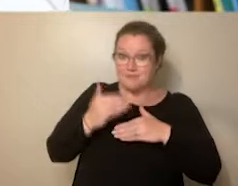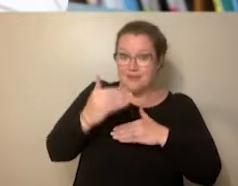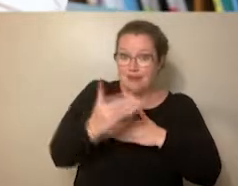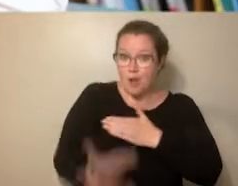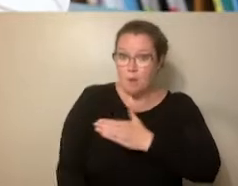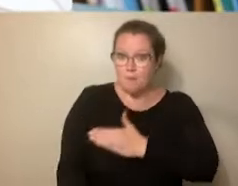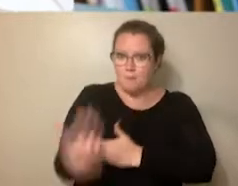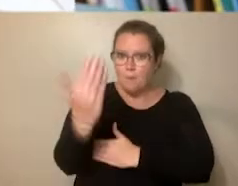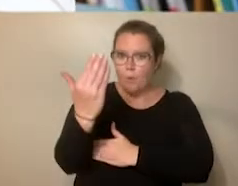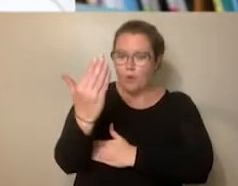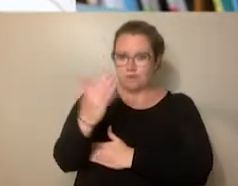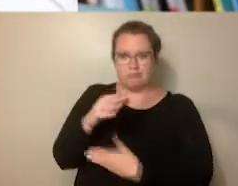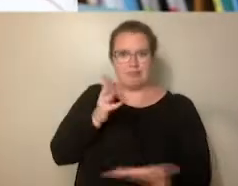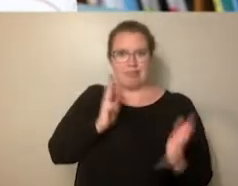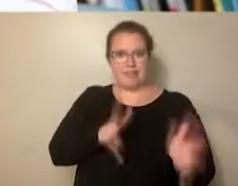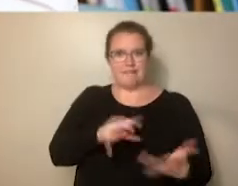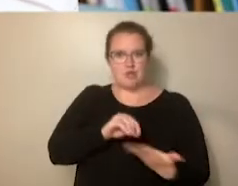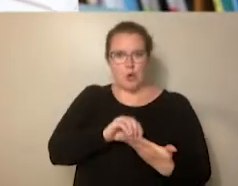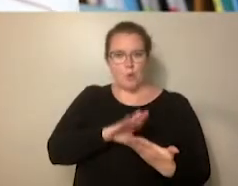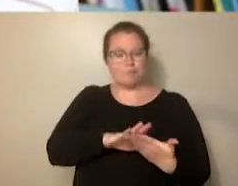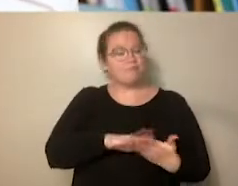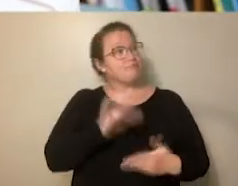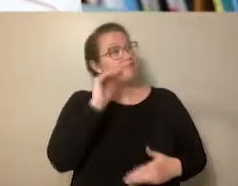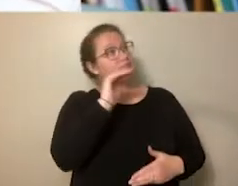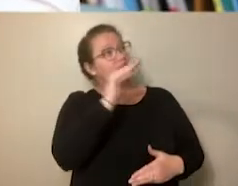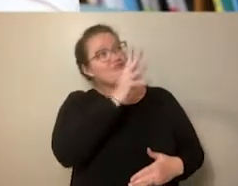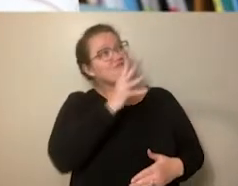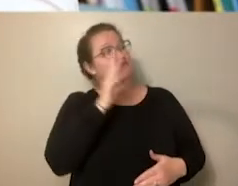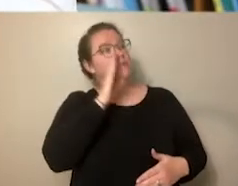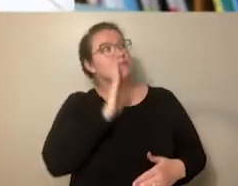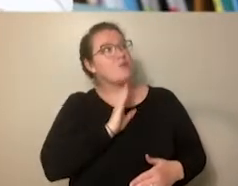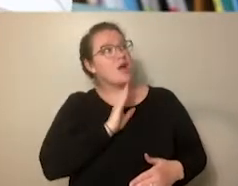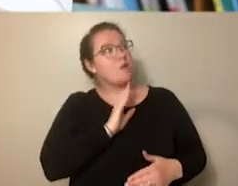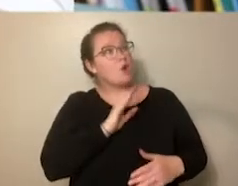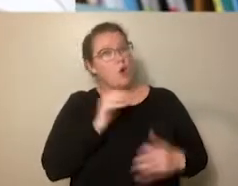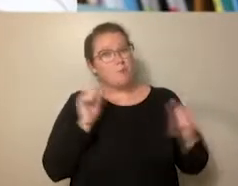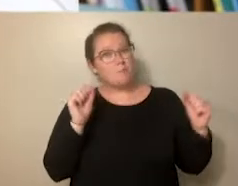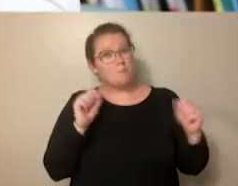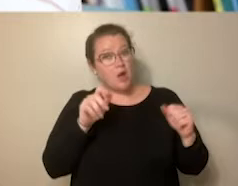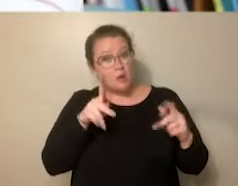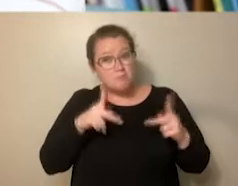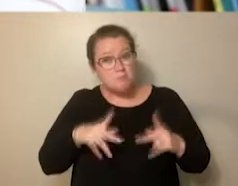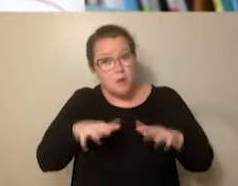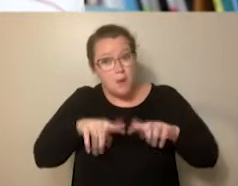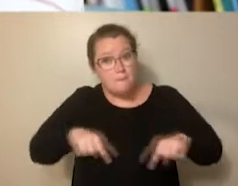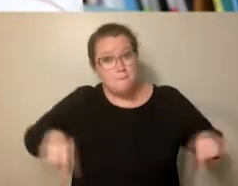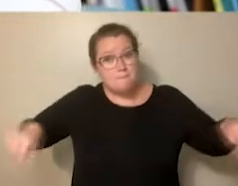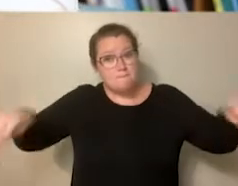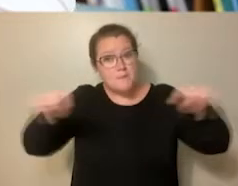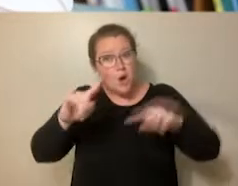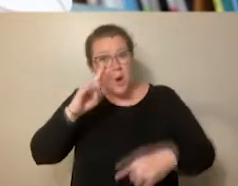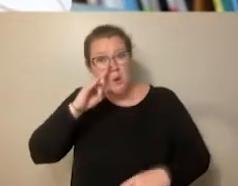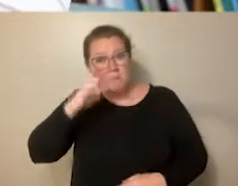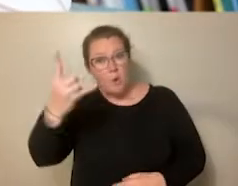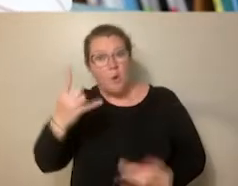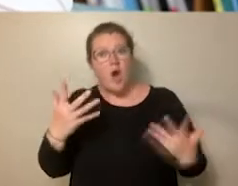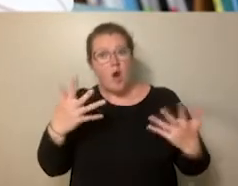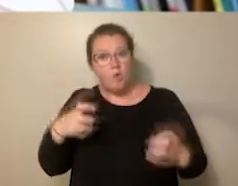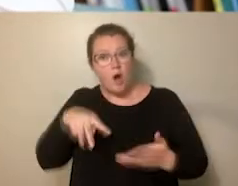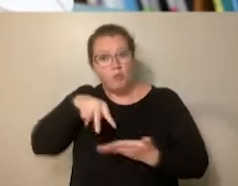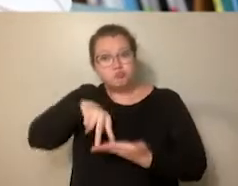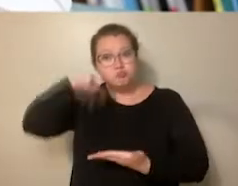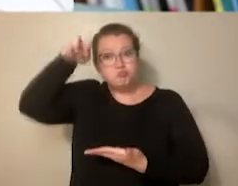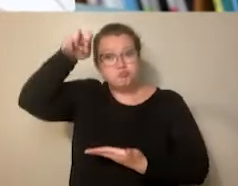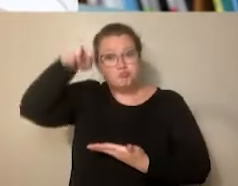morning, he got a note. Dear Farmer Brown, the pond is quite boring. We like a diving board. Sincerely, the